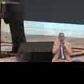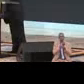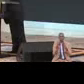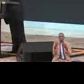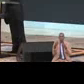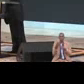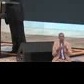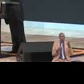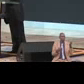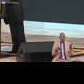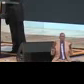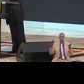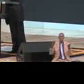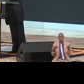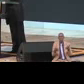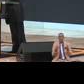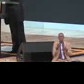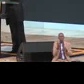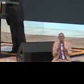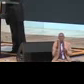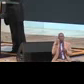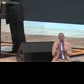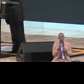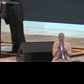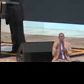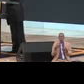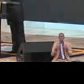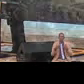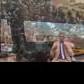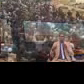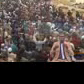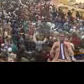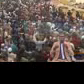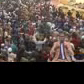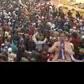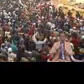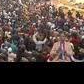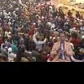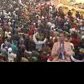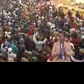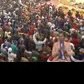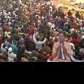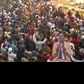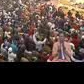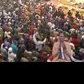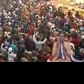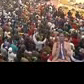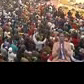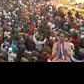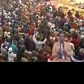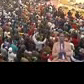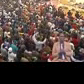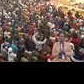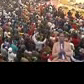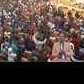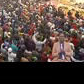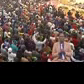any direction, will not have dominion over us in Jesus' name.